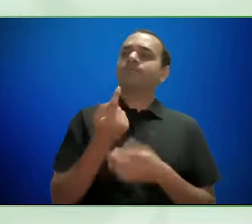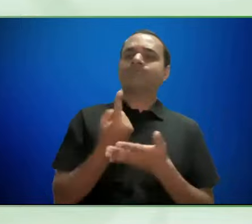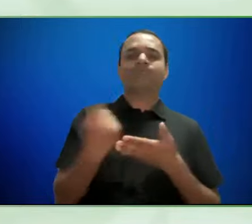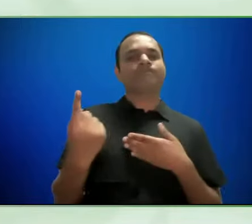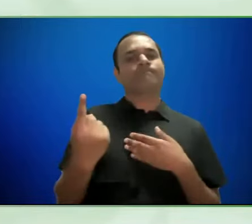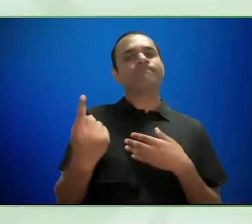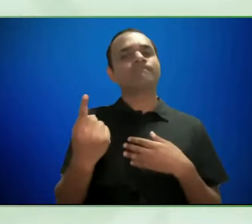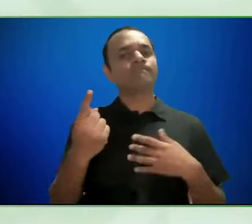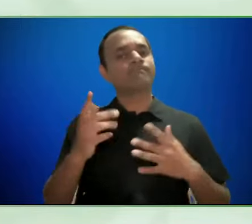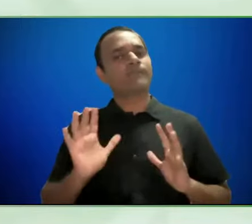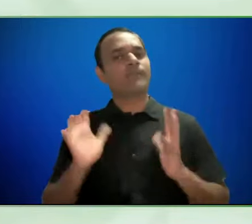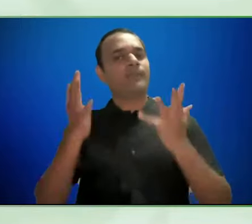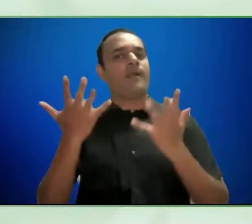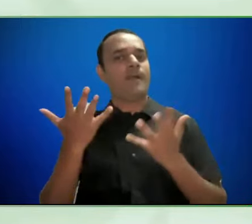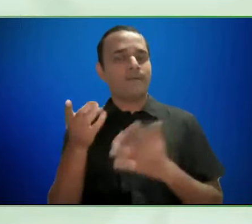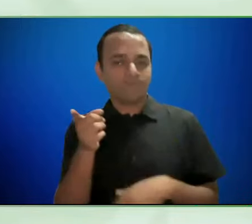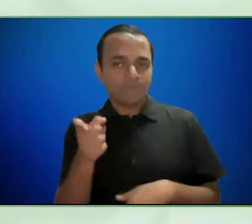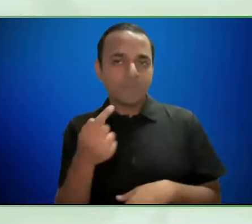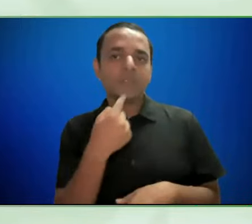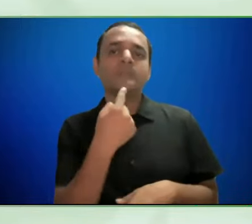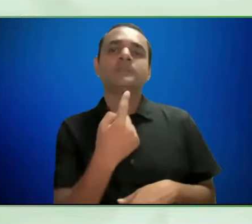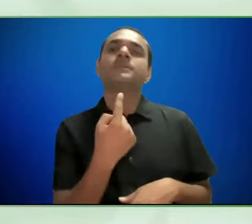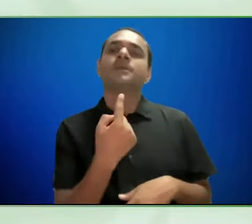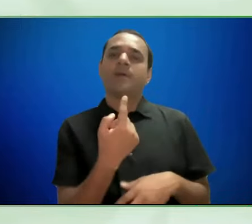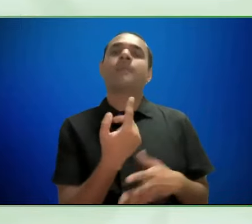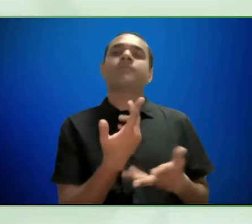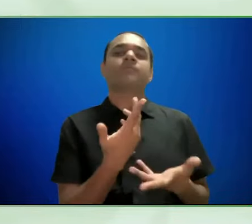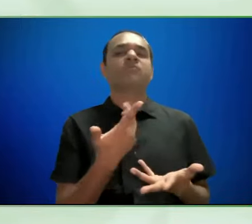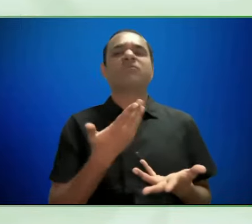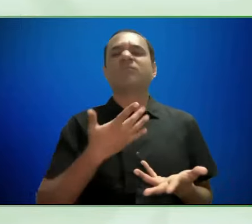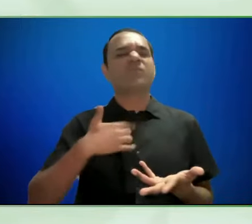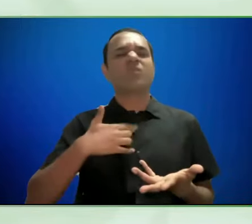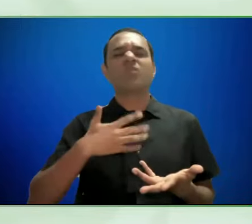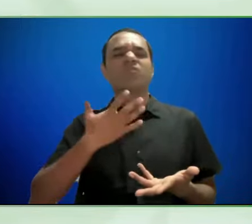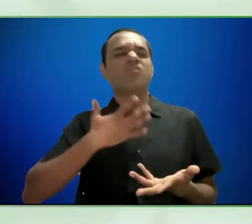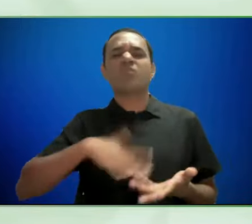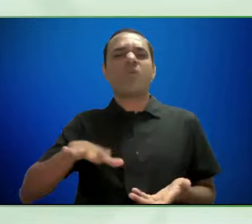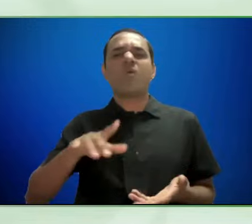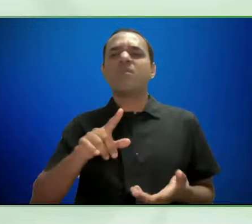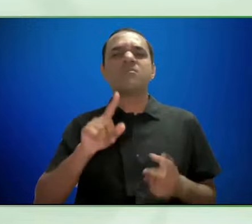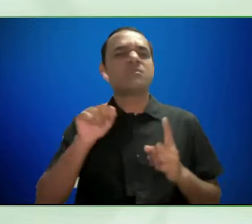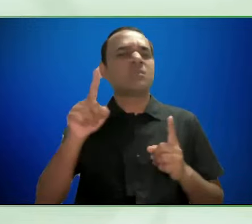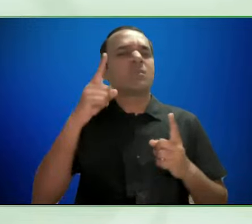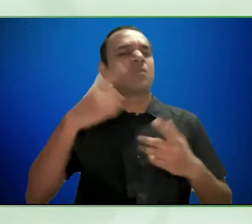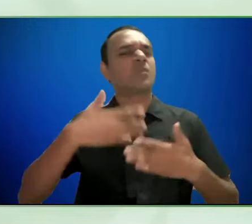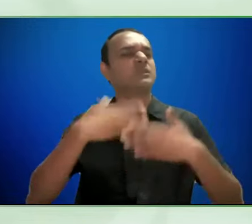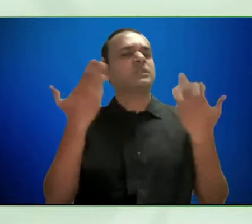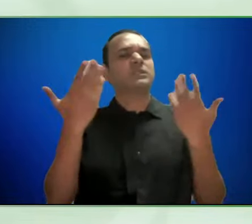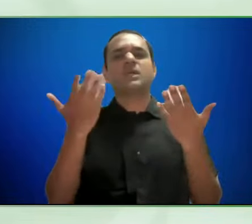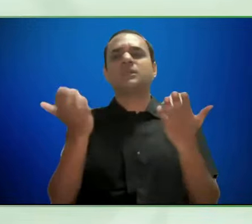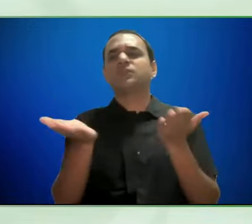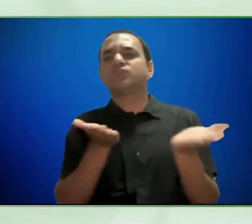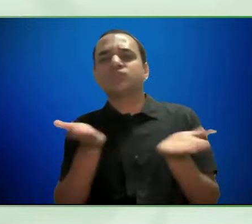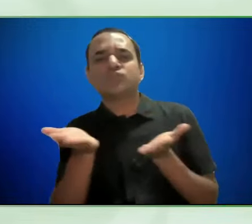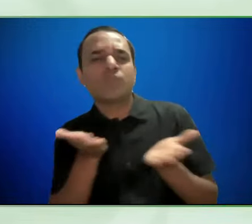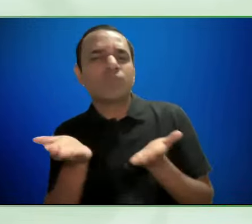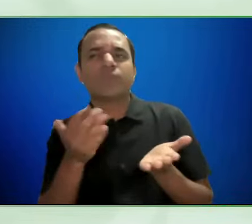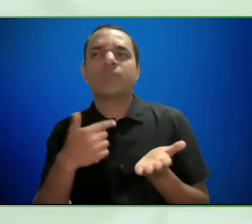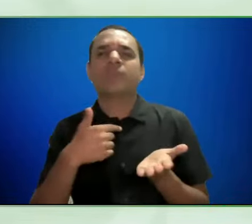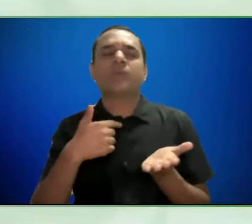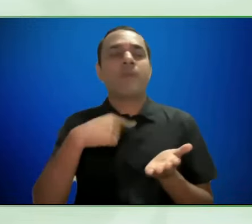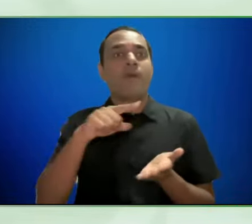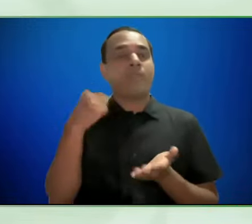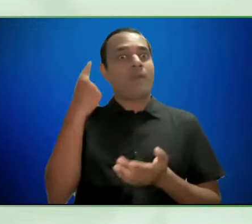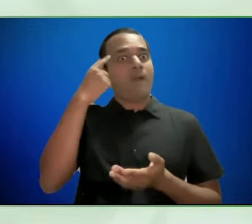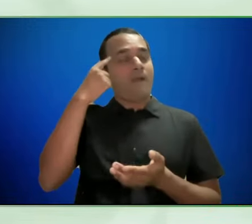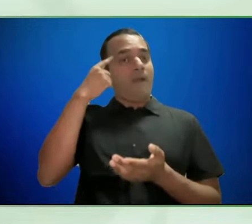my own program. Yeah. And the department said, no, we don't do that. Right. And then we said, well, we'll come back and